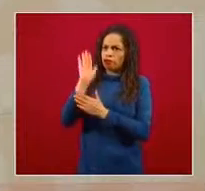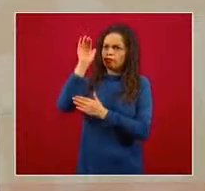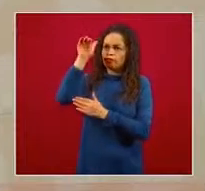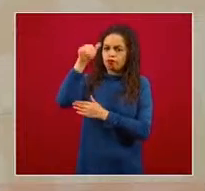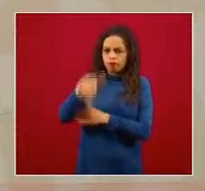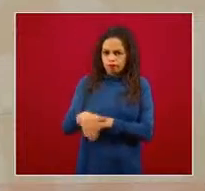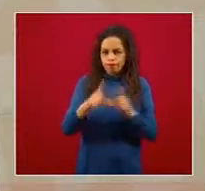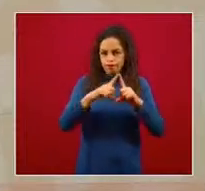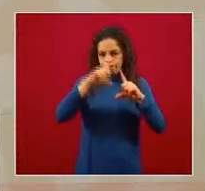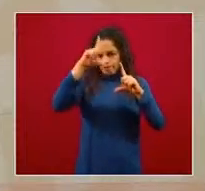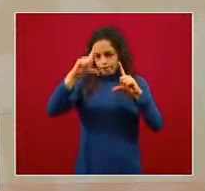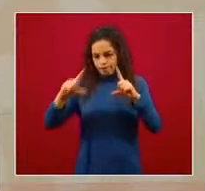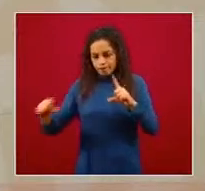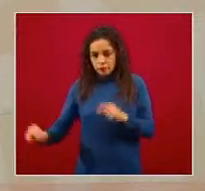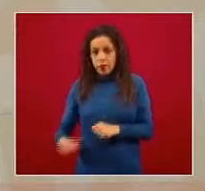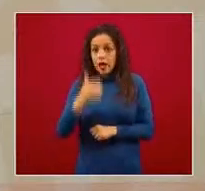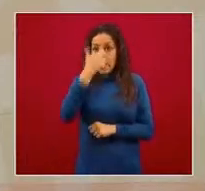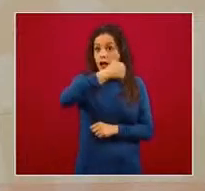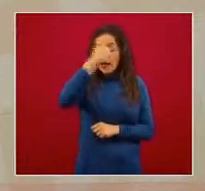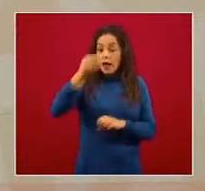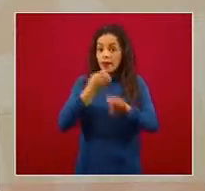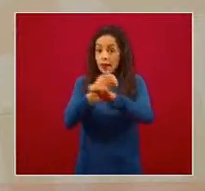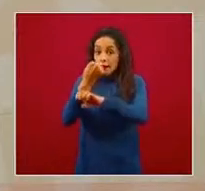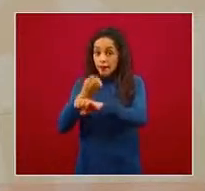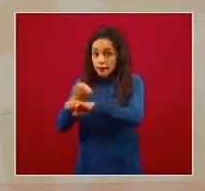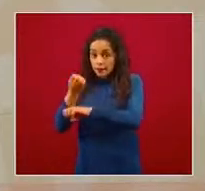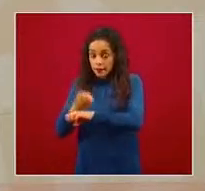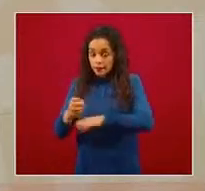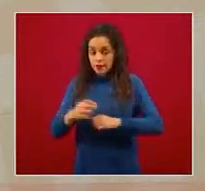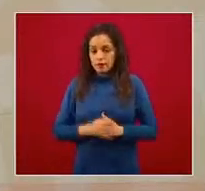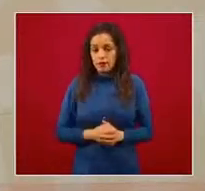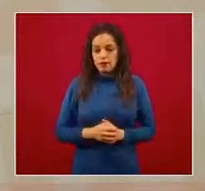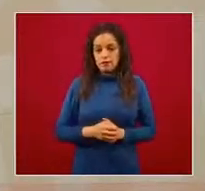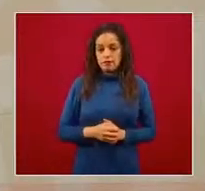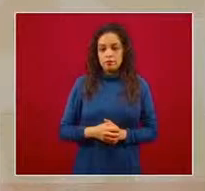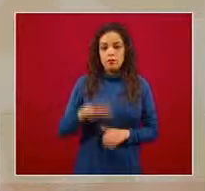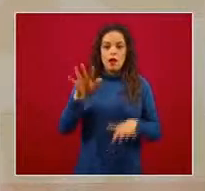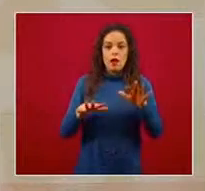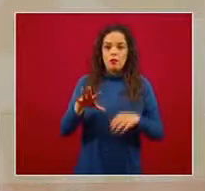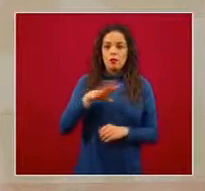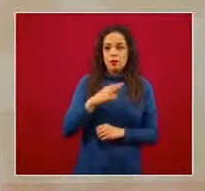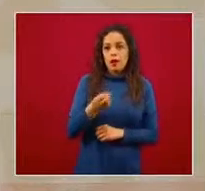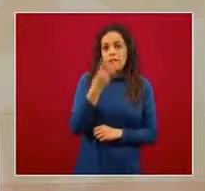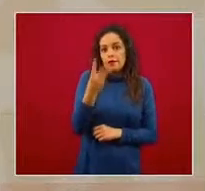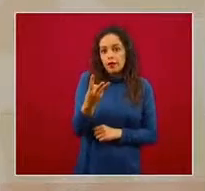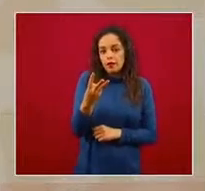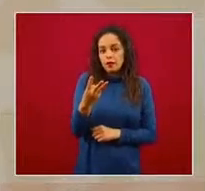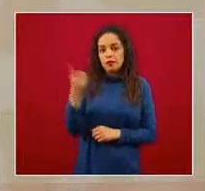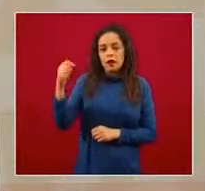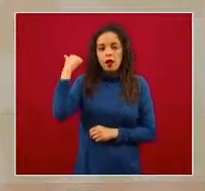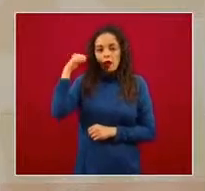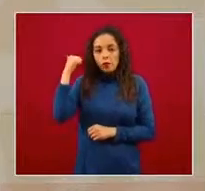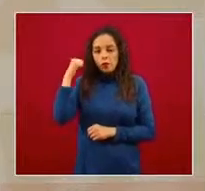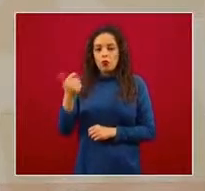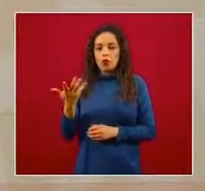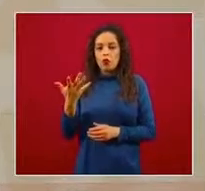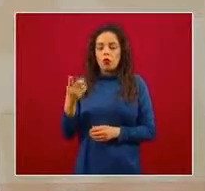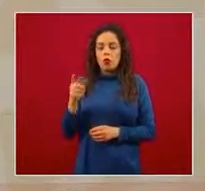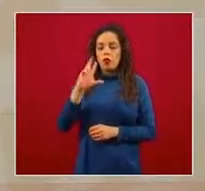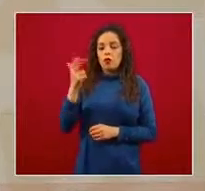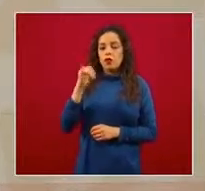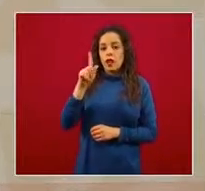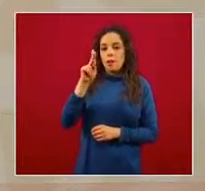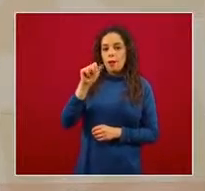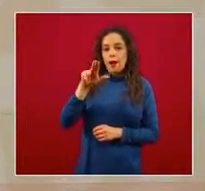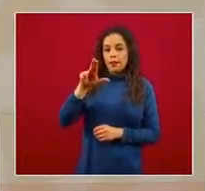And we do these curves per state, and it's quite representative. Sometimes with the state